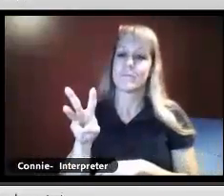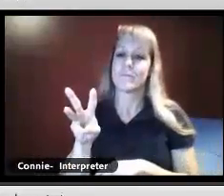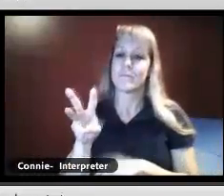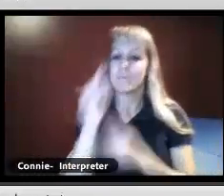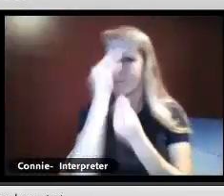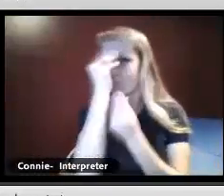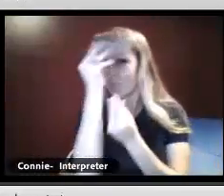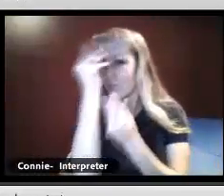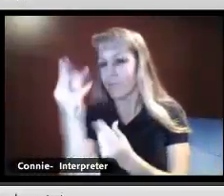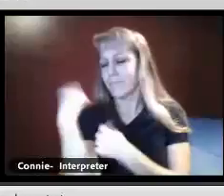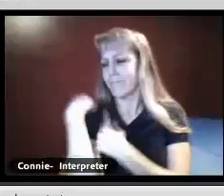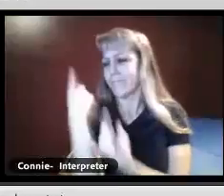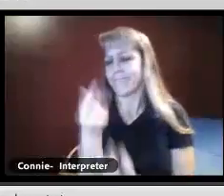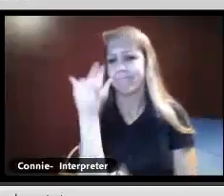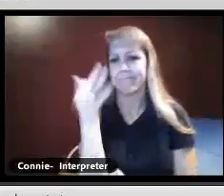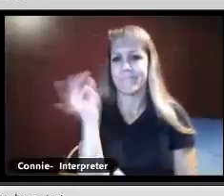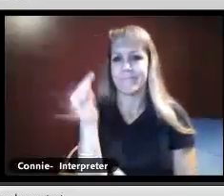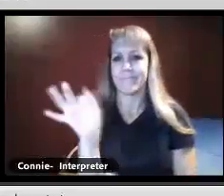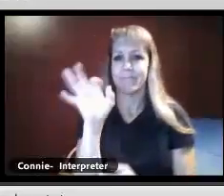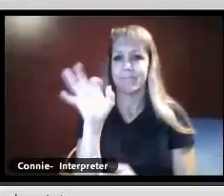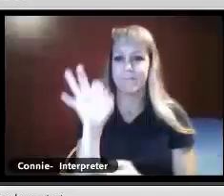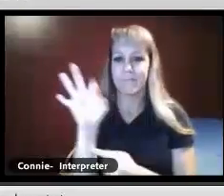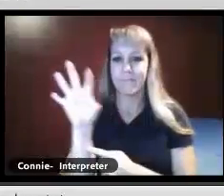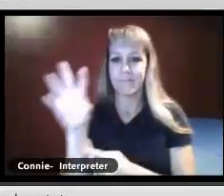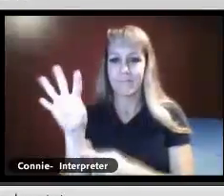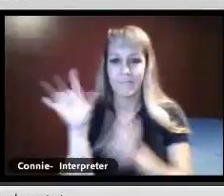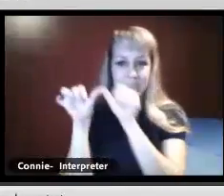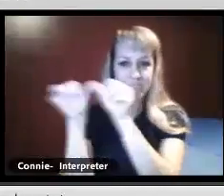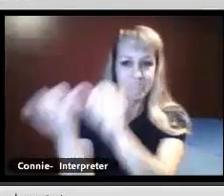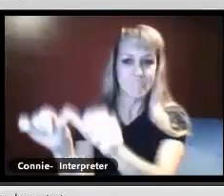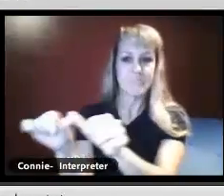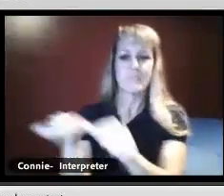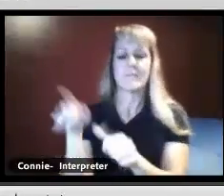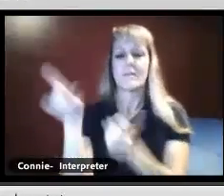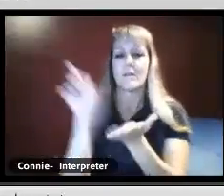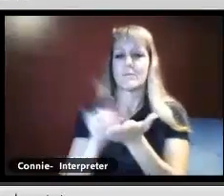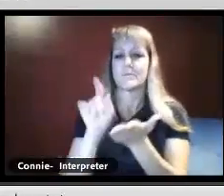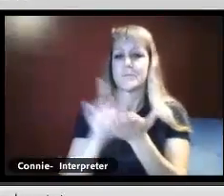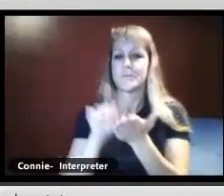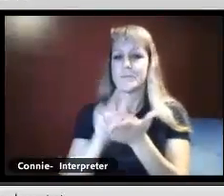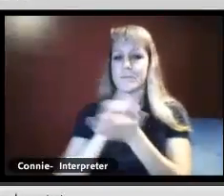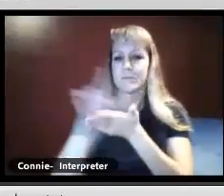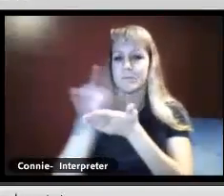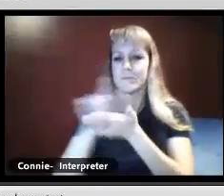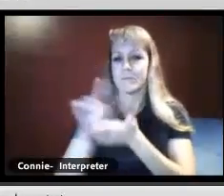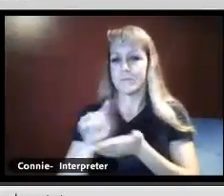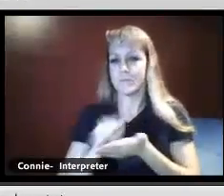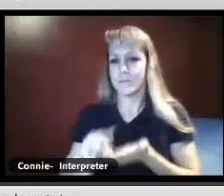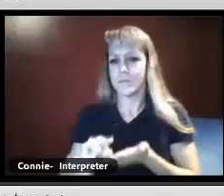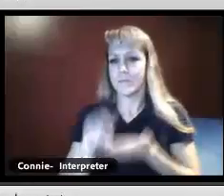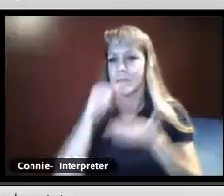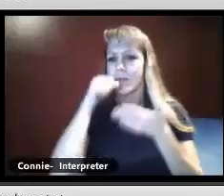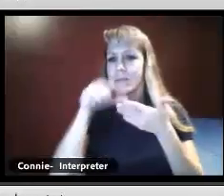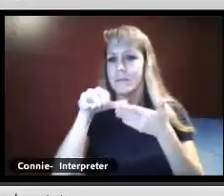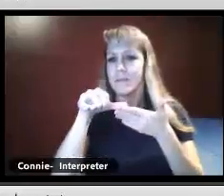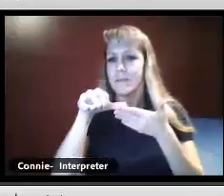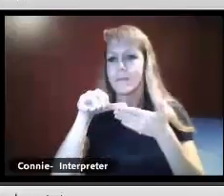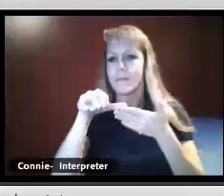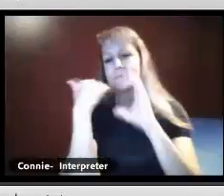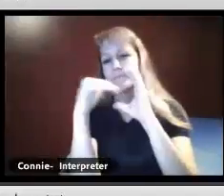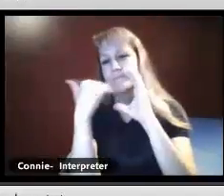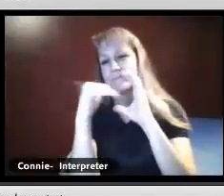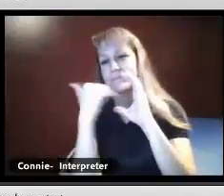since 1994, and in fact have published a weekly letter, a weekly